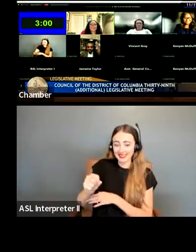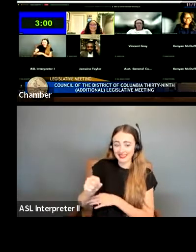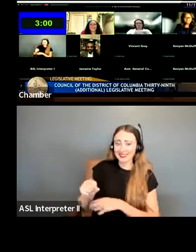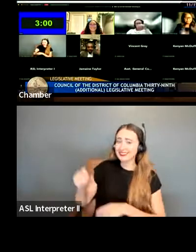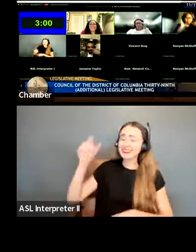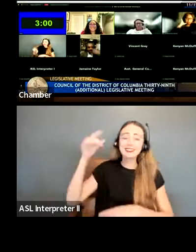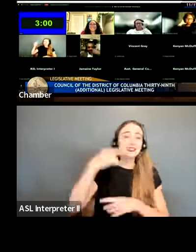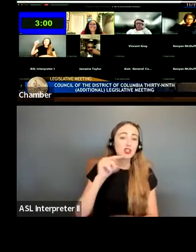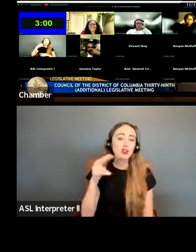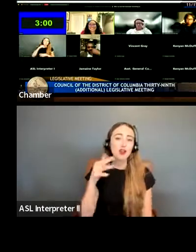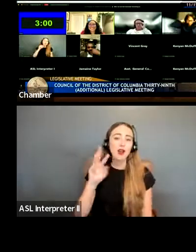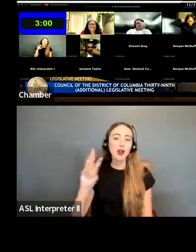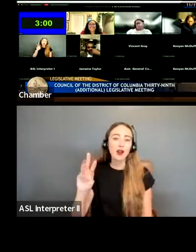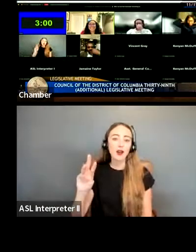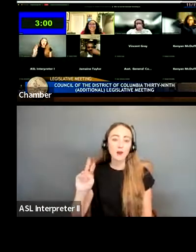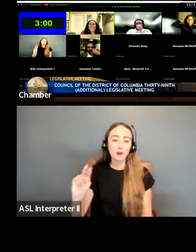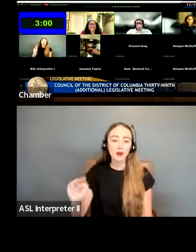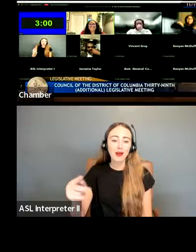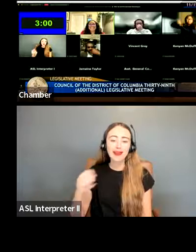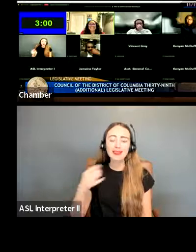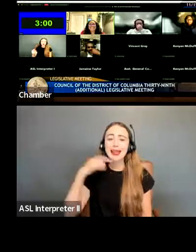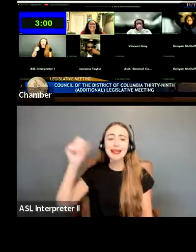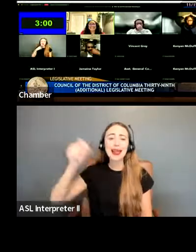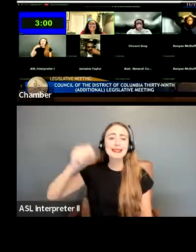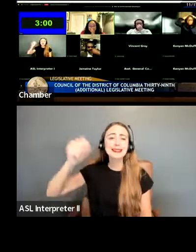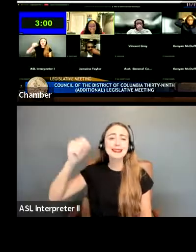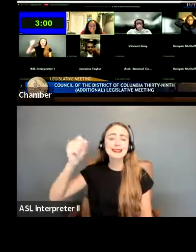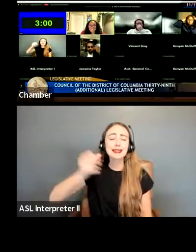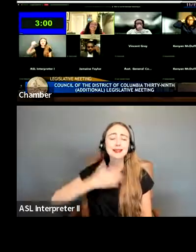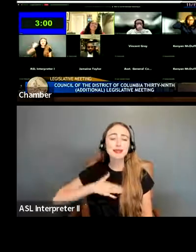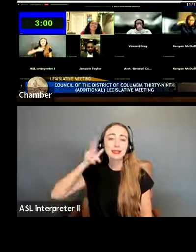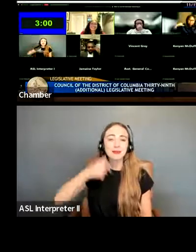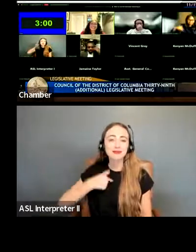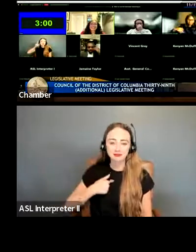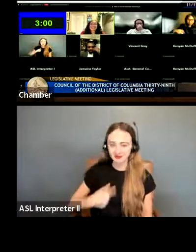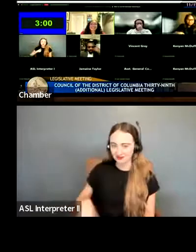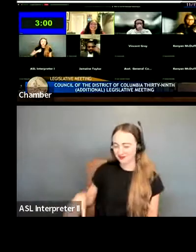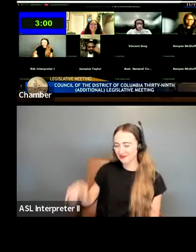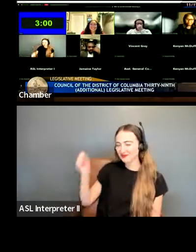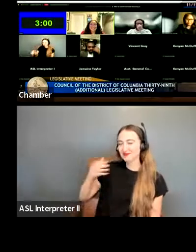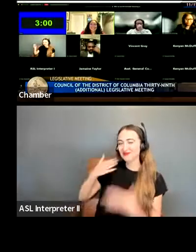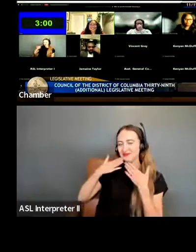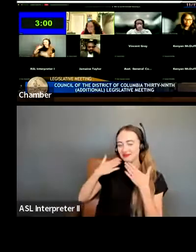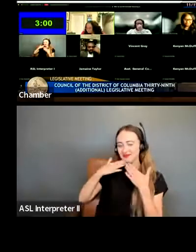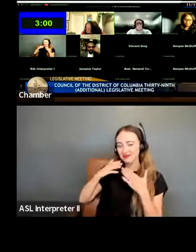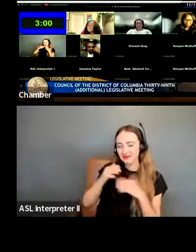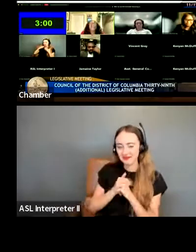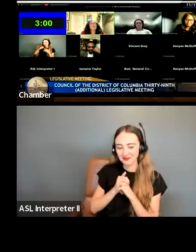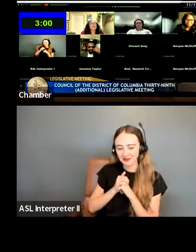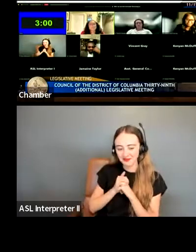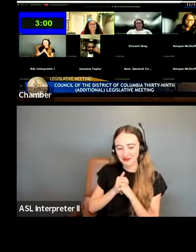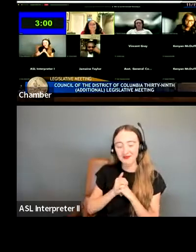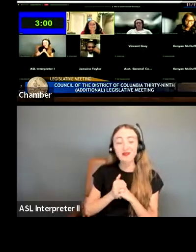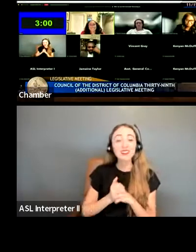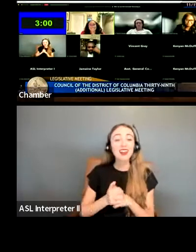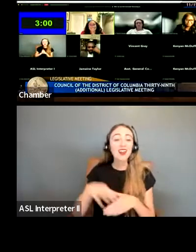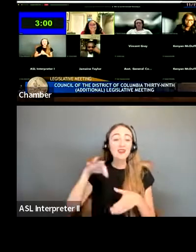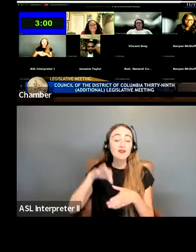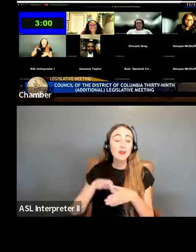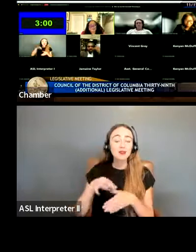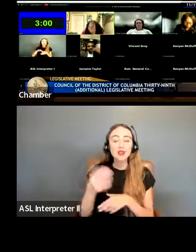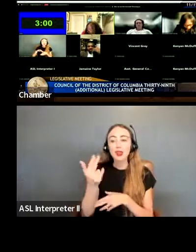Yes. Yes. Thank you. Now, Mr. Chairman, there are 13